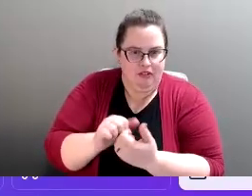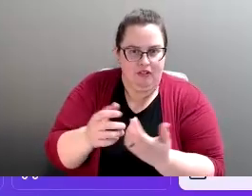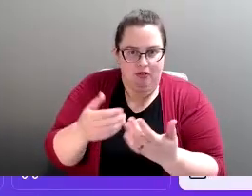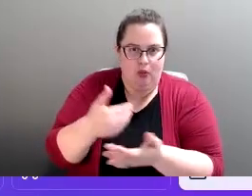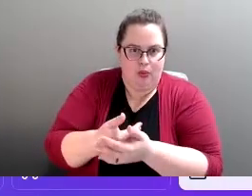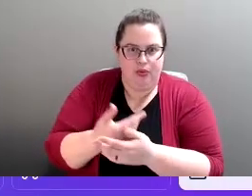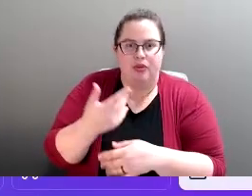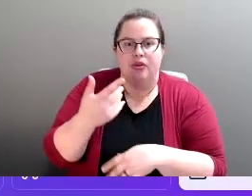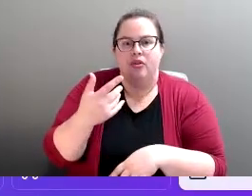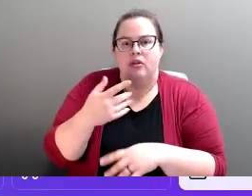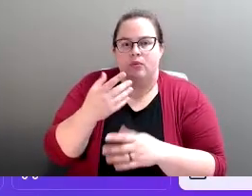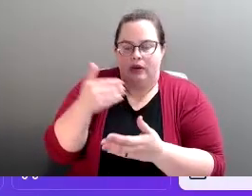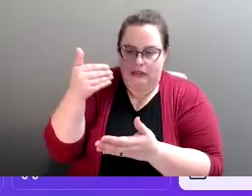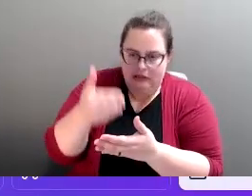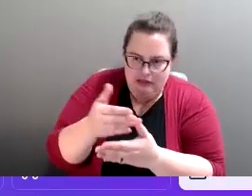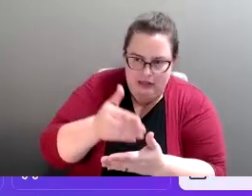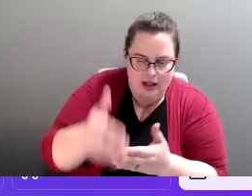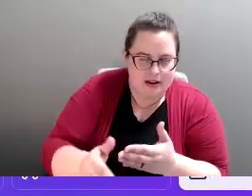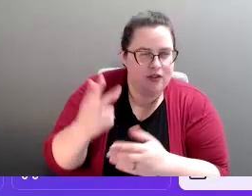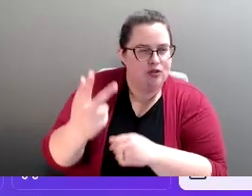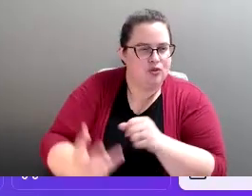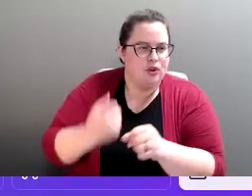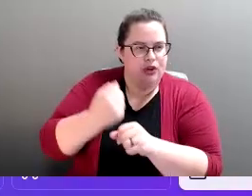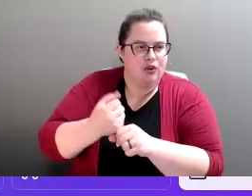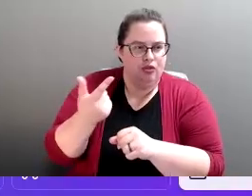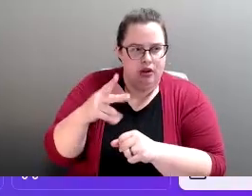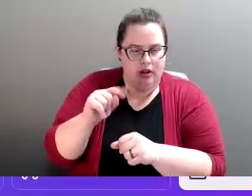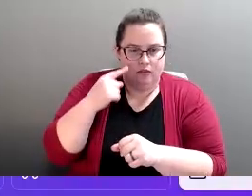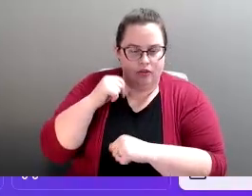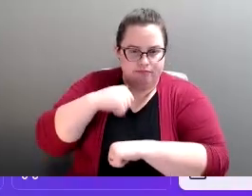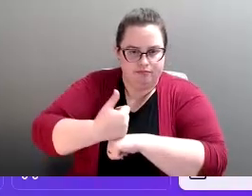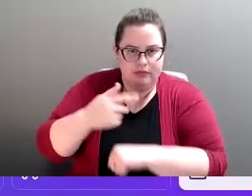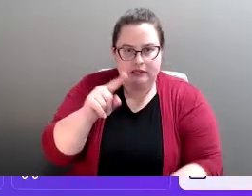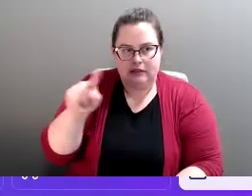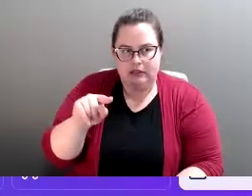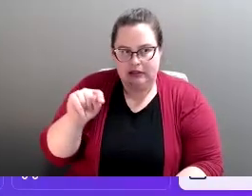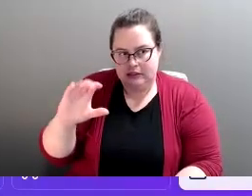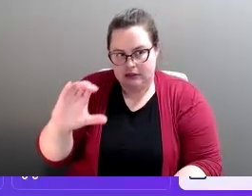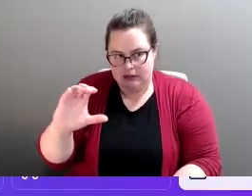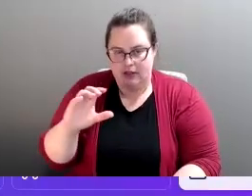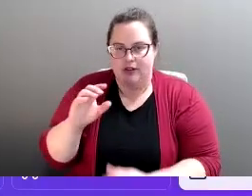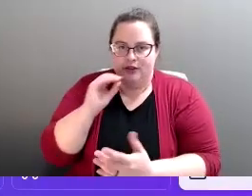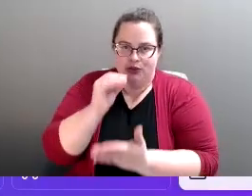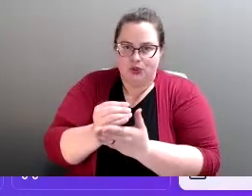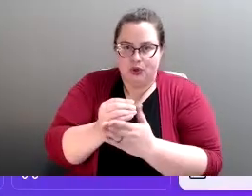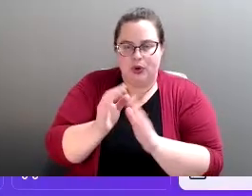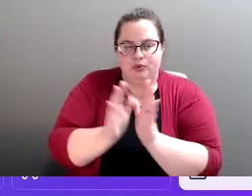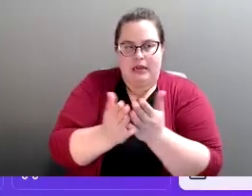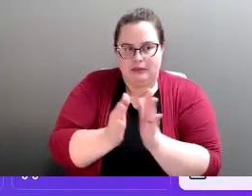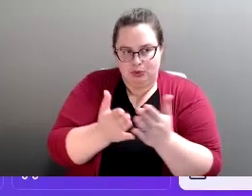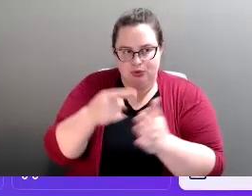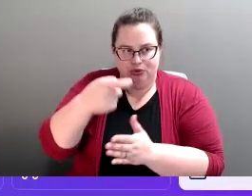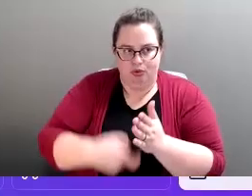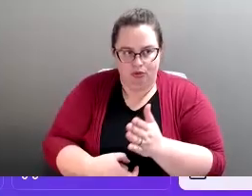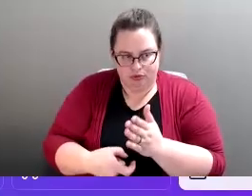a 3-year grant to implement ZTC, zero textbook cost, specifically